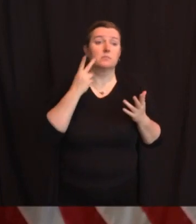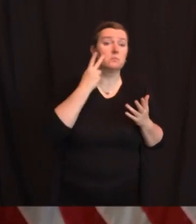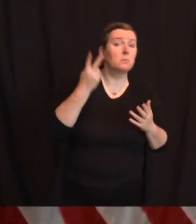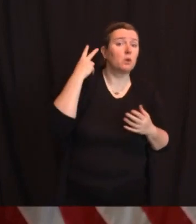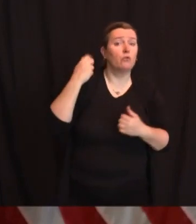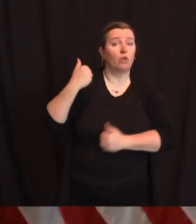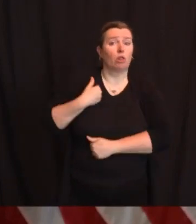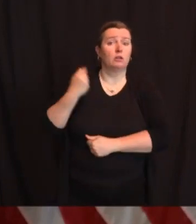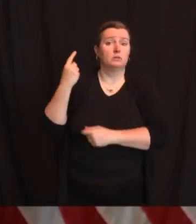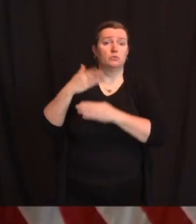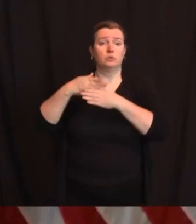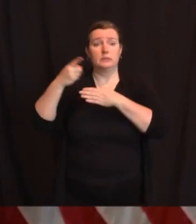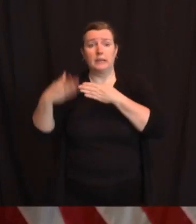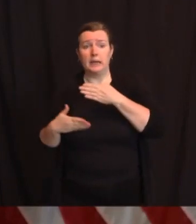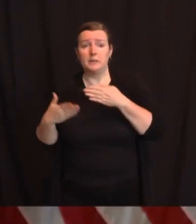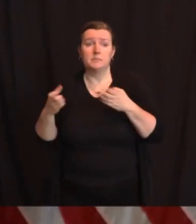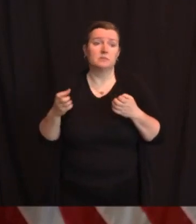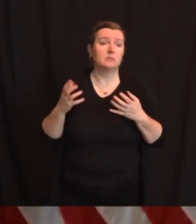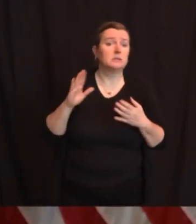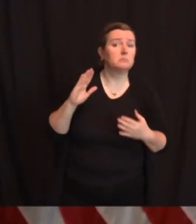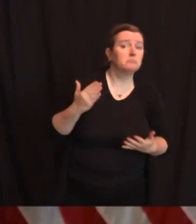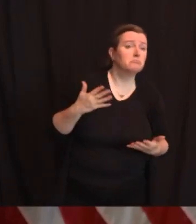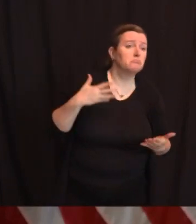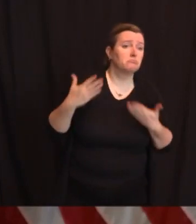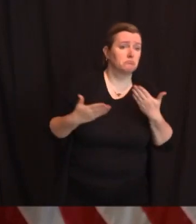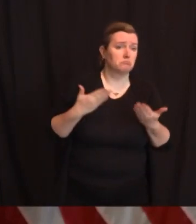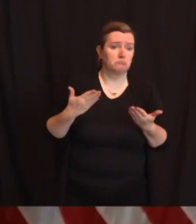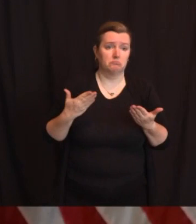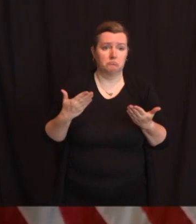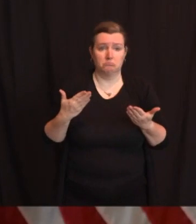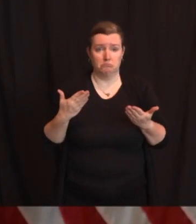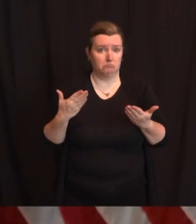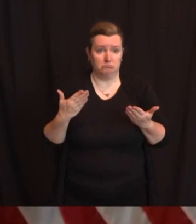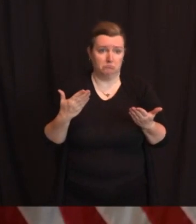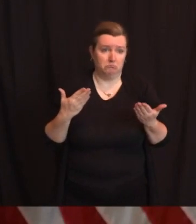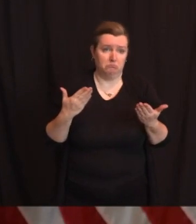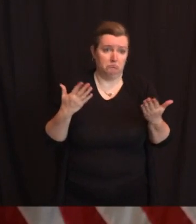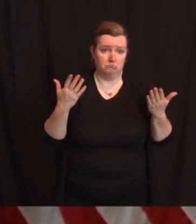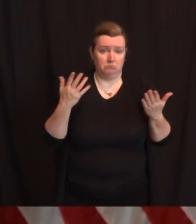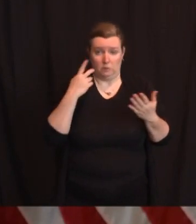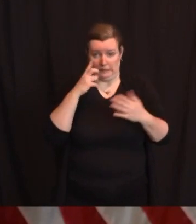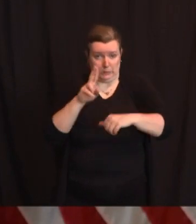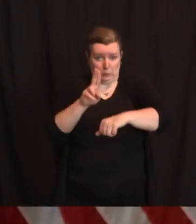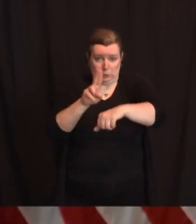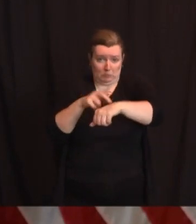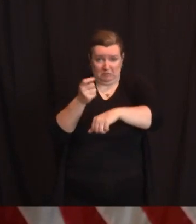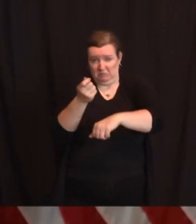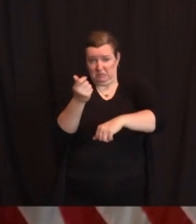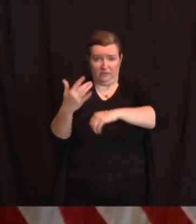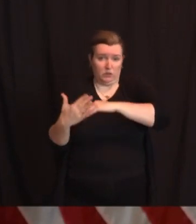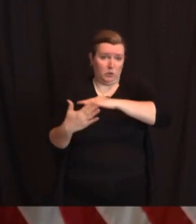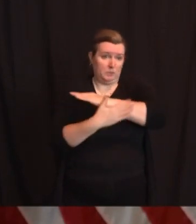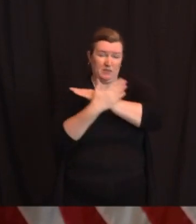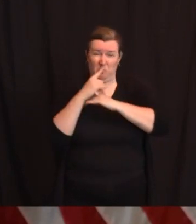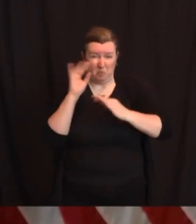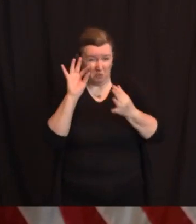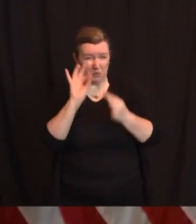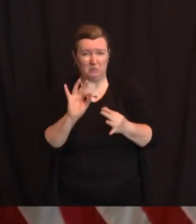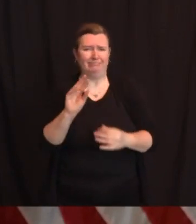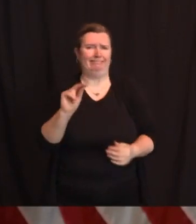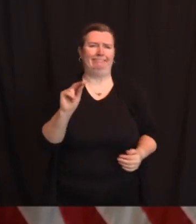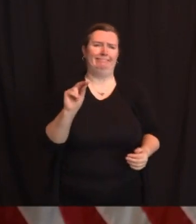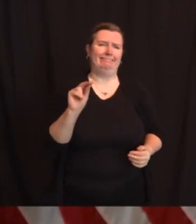around? I'm going to say yes. But that's not going to say, that's not to say that we're still not going to take an economic hit, that